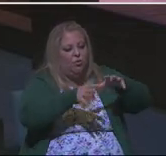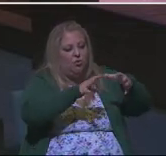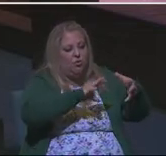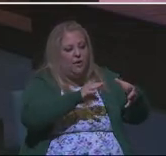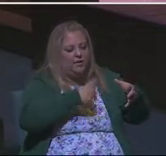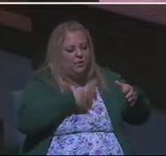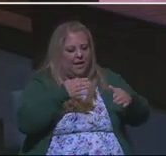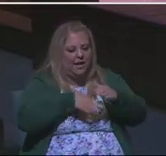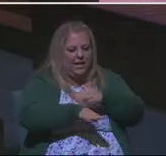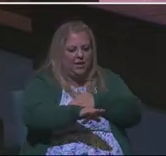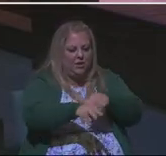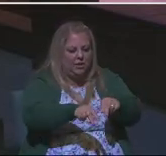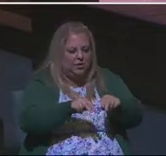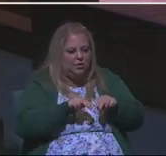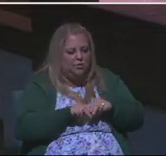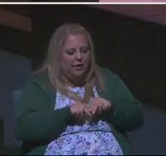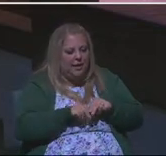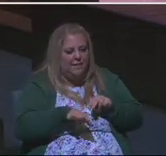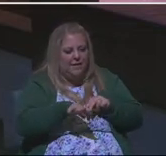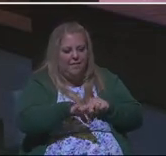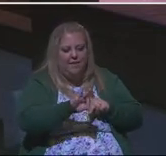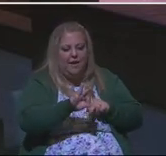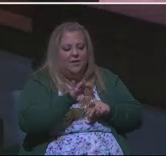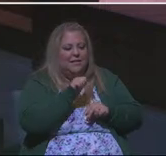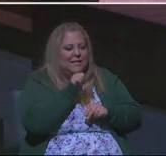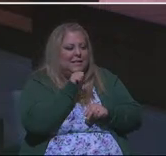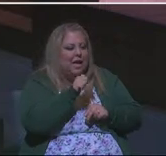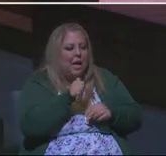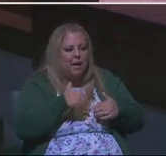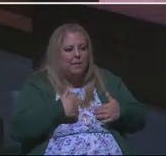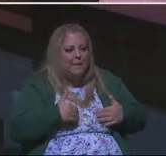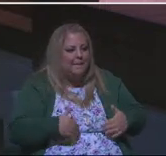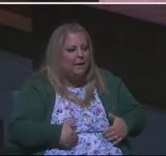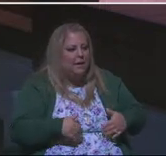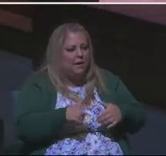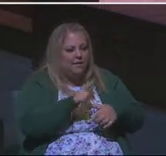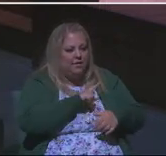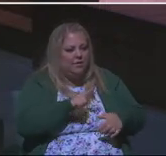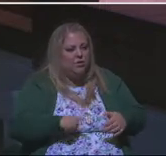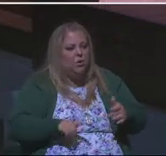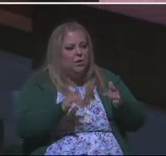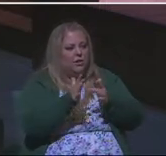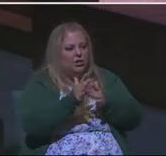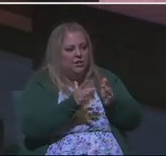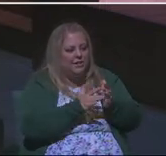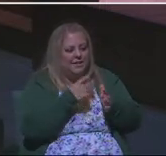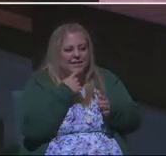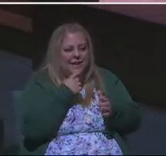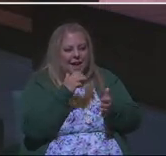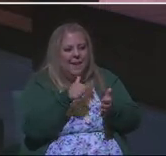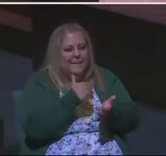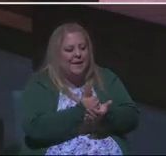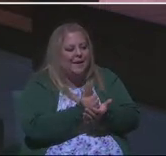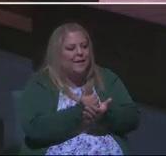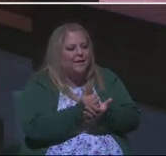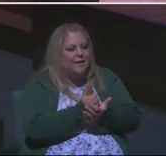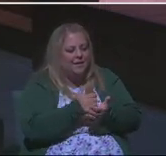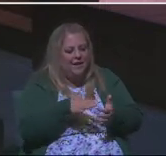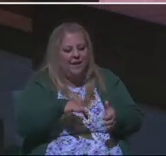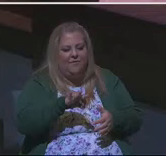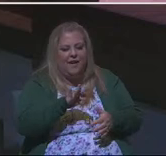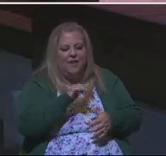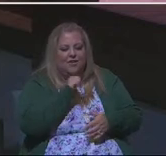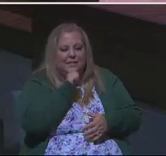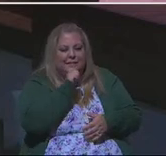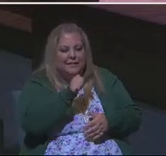in and found not the body of the Lord Jesus. Can I get an amen after that? Amen. They found not the body.